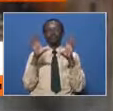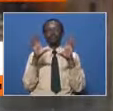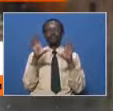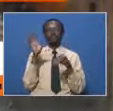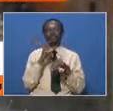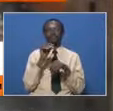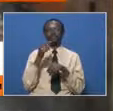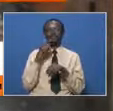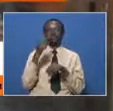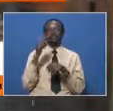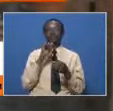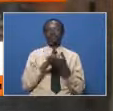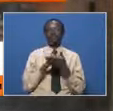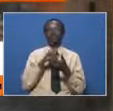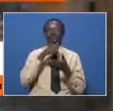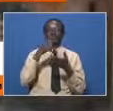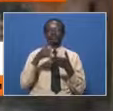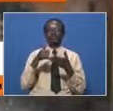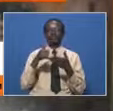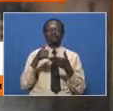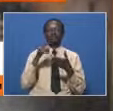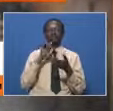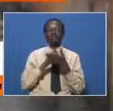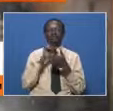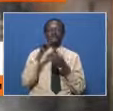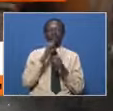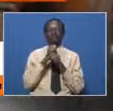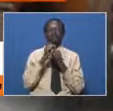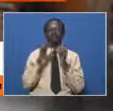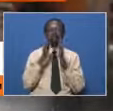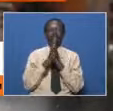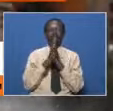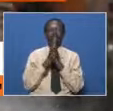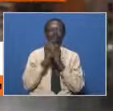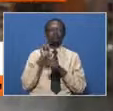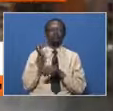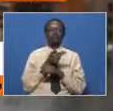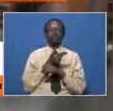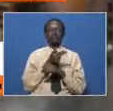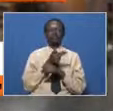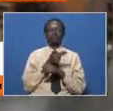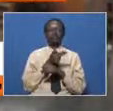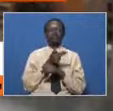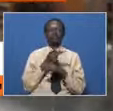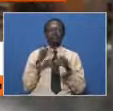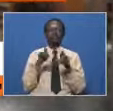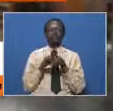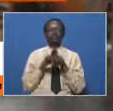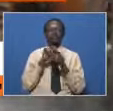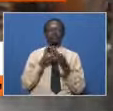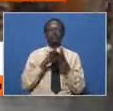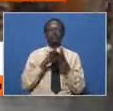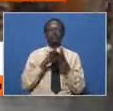sign here that you're going to be working with us, Jubilee. I said, I can't sign. I said, okay, you don't get it. So that was it. So we took